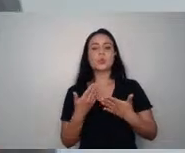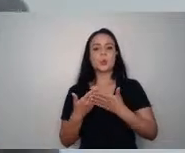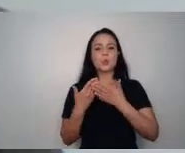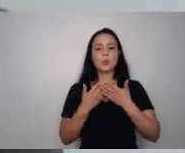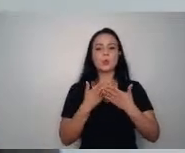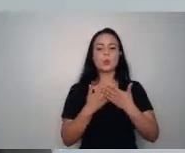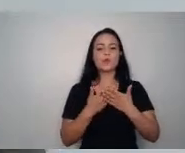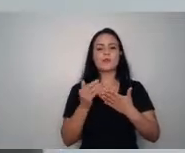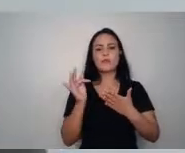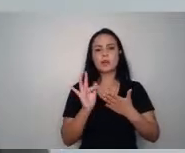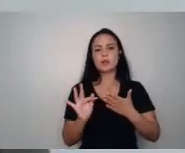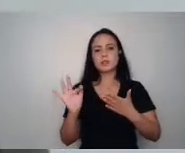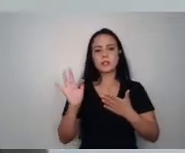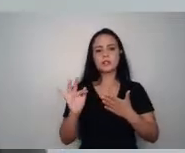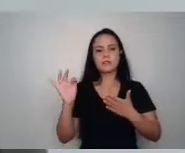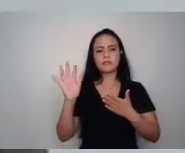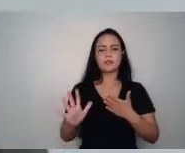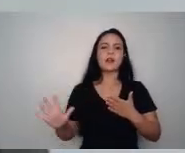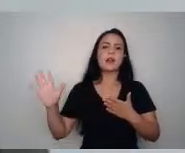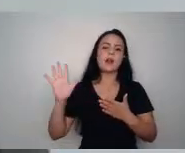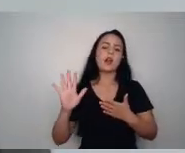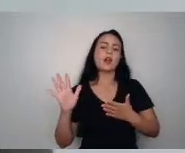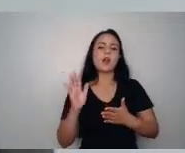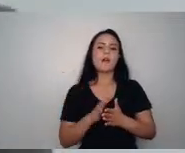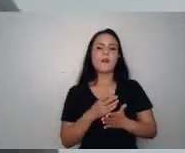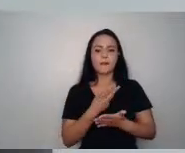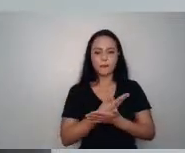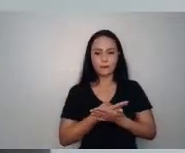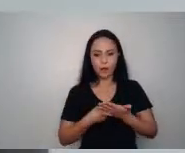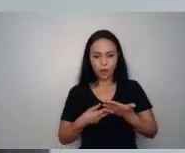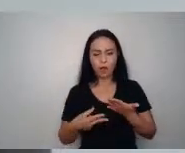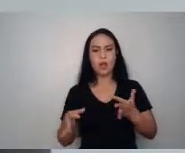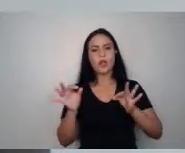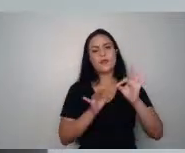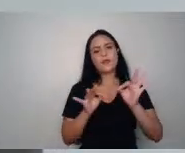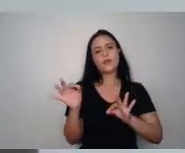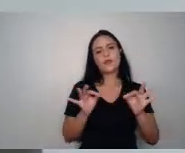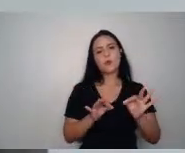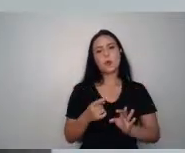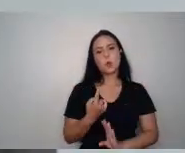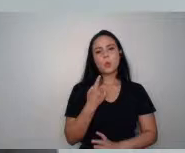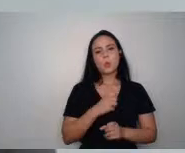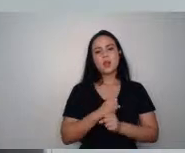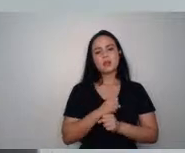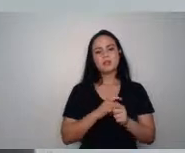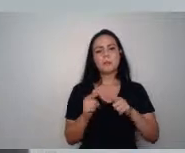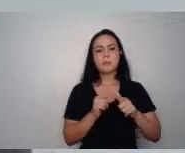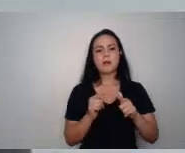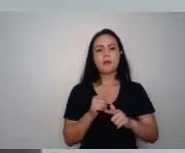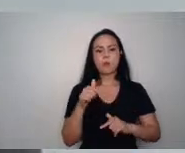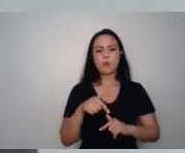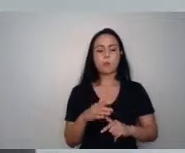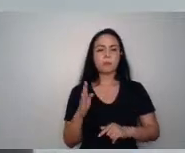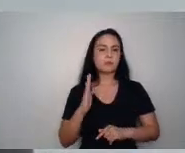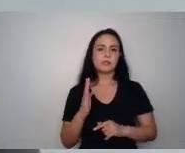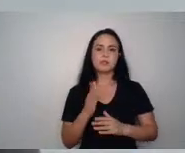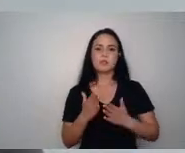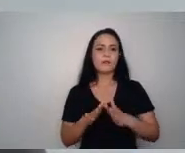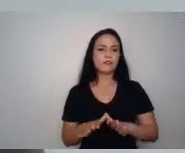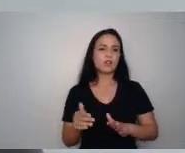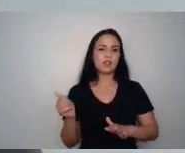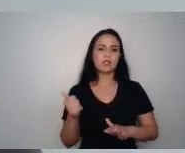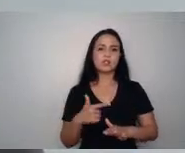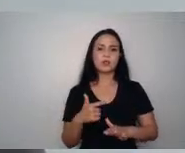had some federal university studies that talked about the pension reform, and